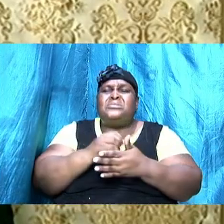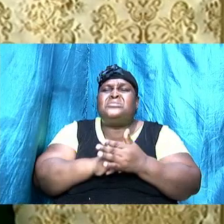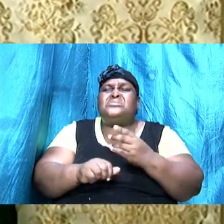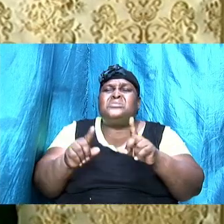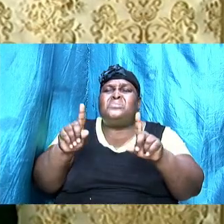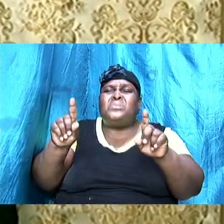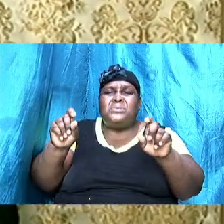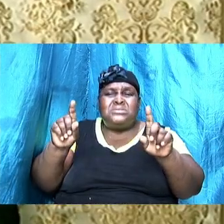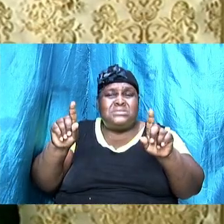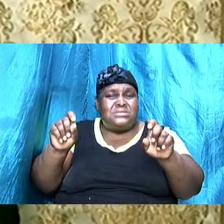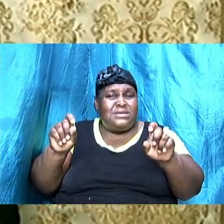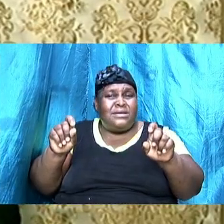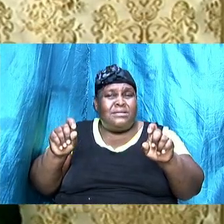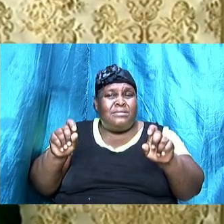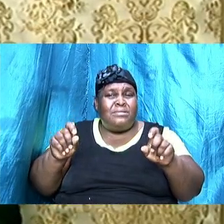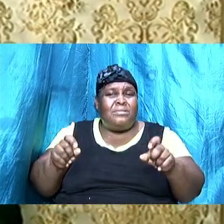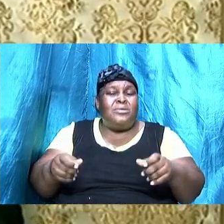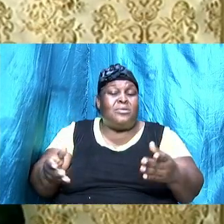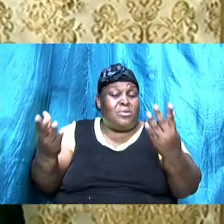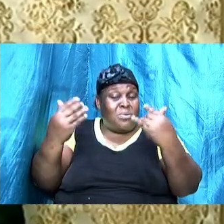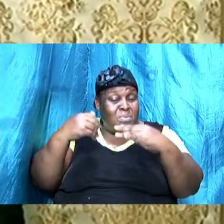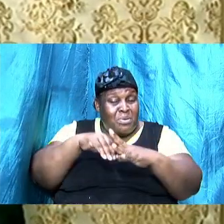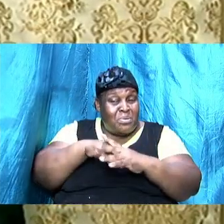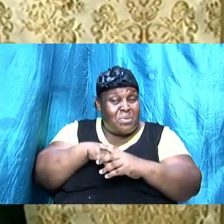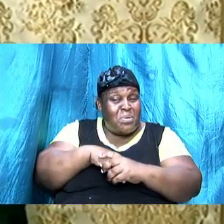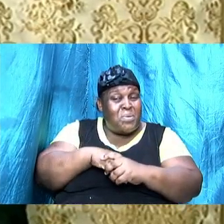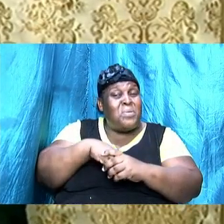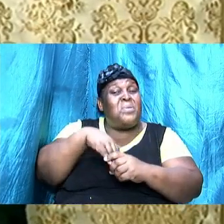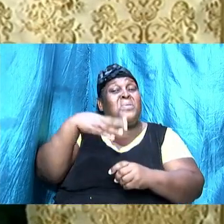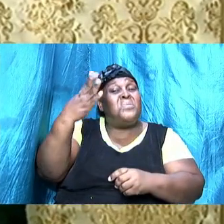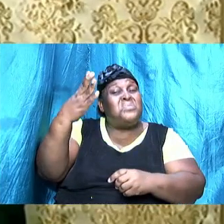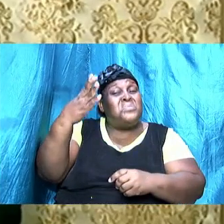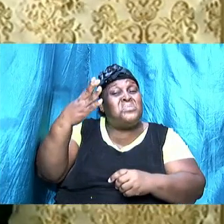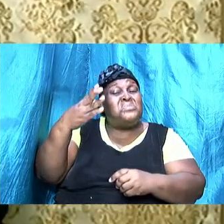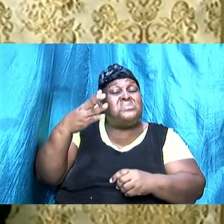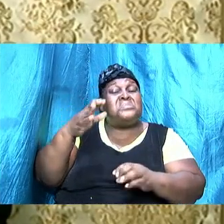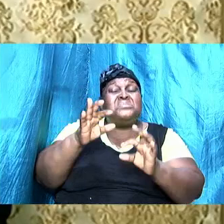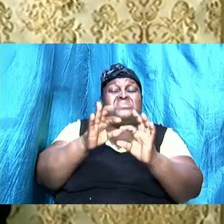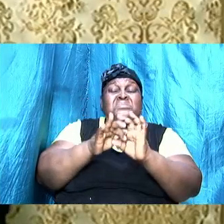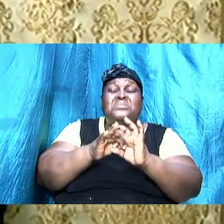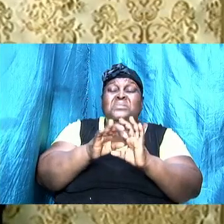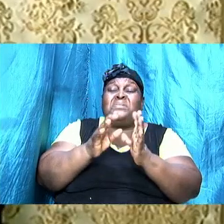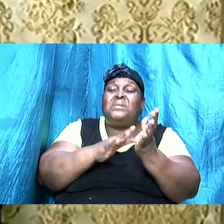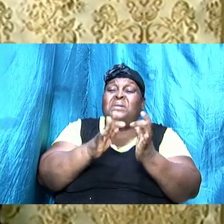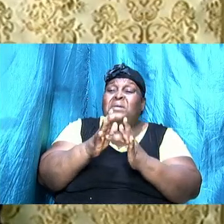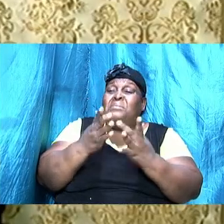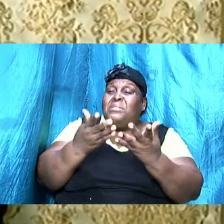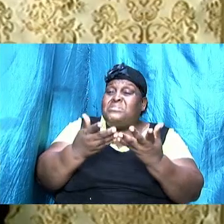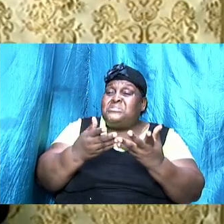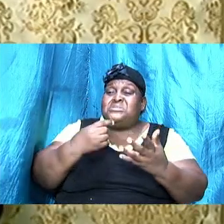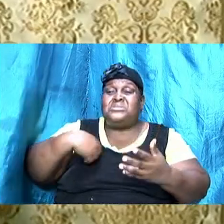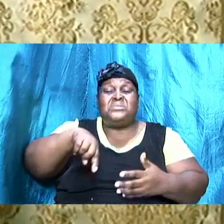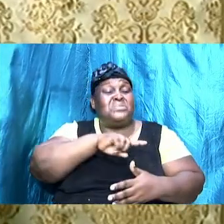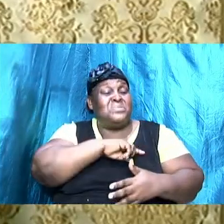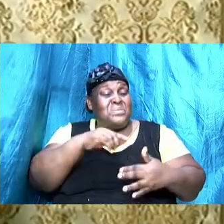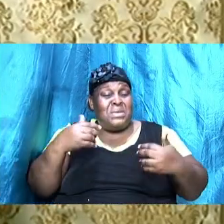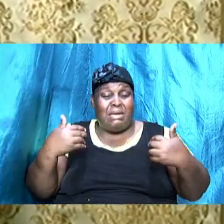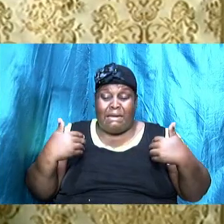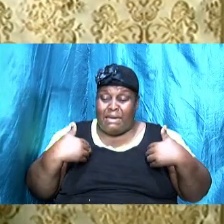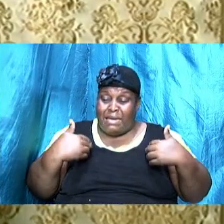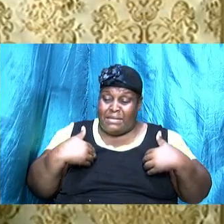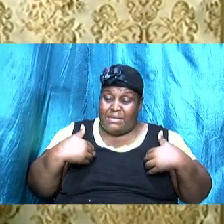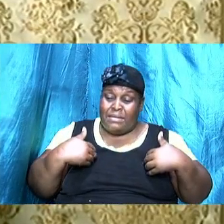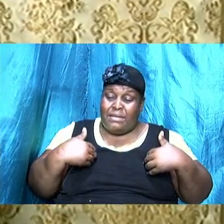questions coming out of the sessions that we have had, and it is important that we take